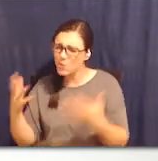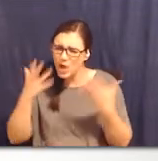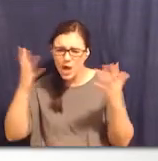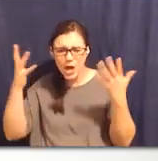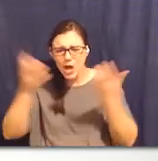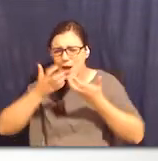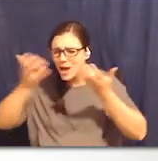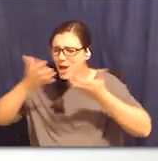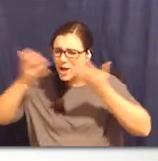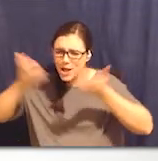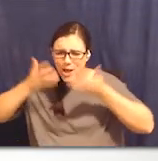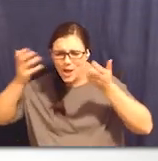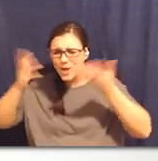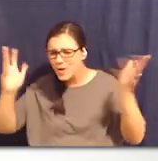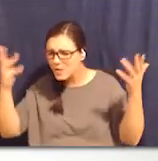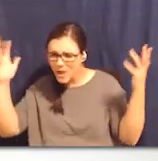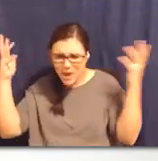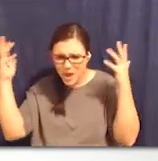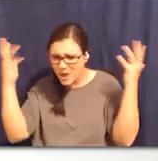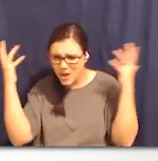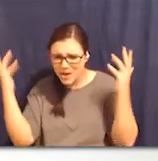You're such a great team.